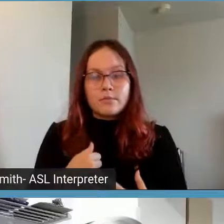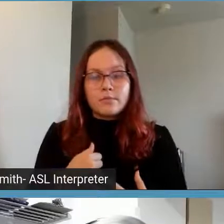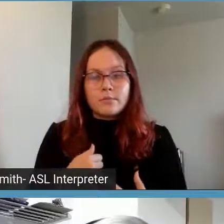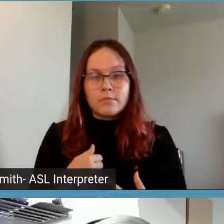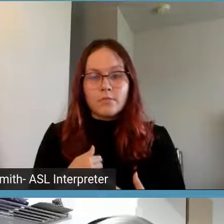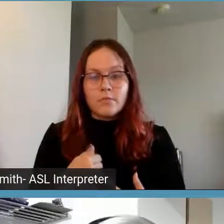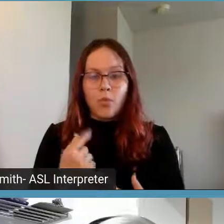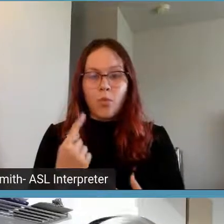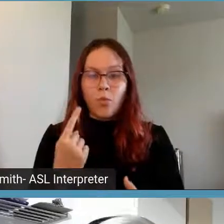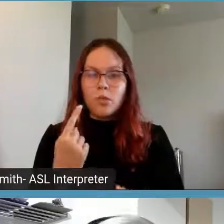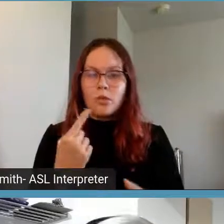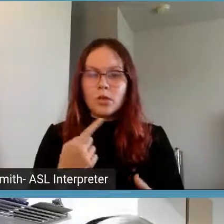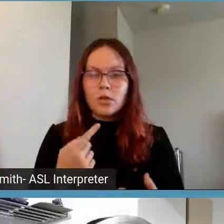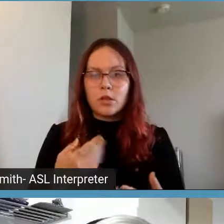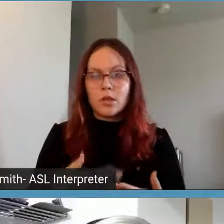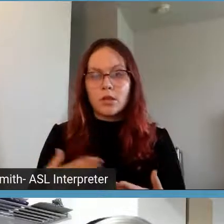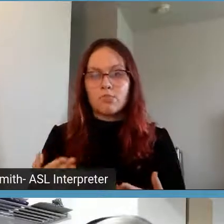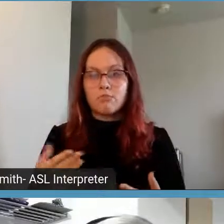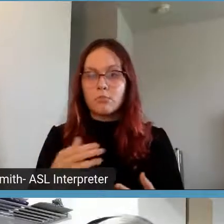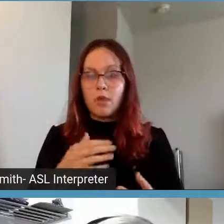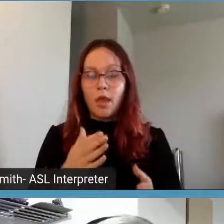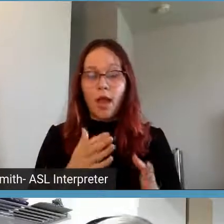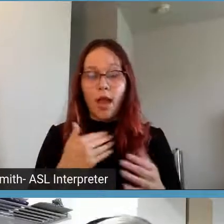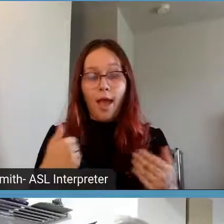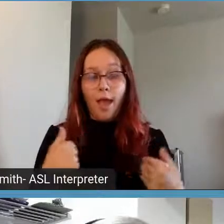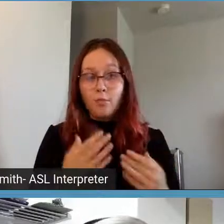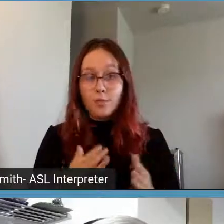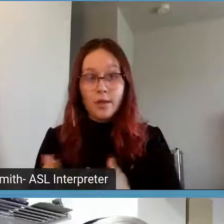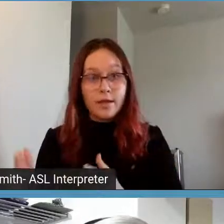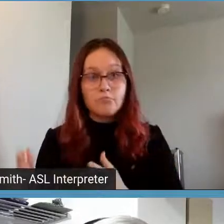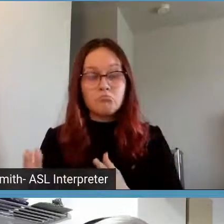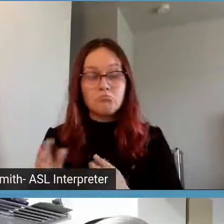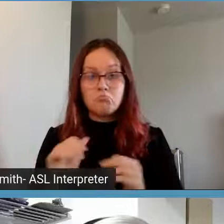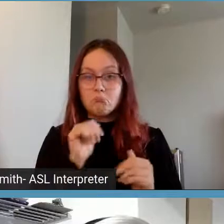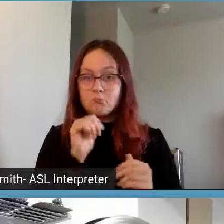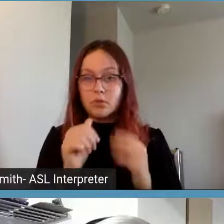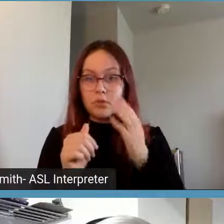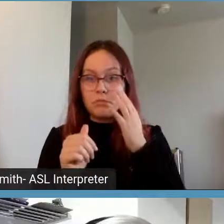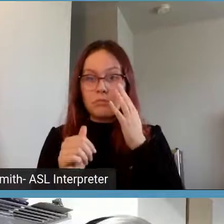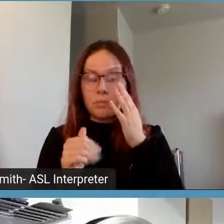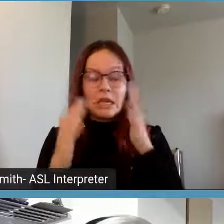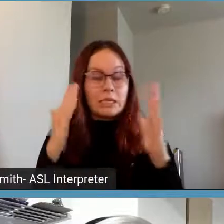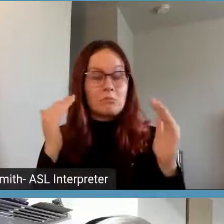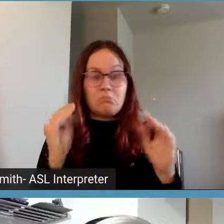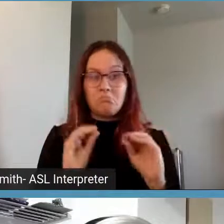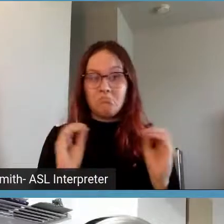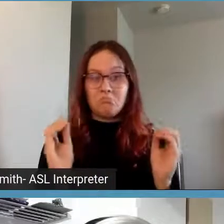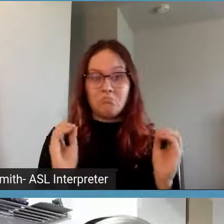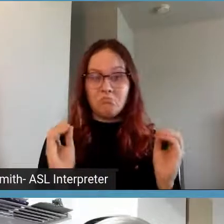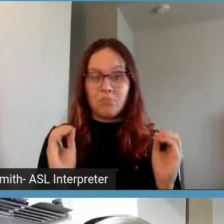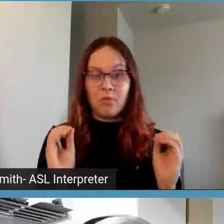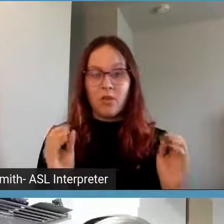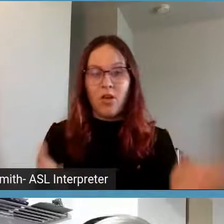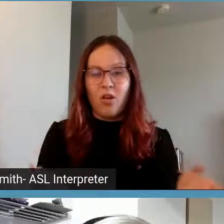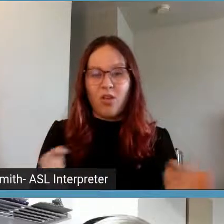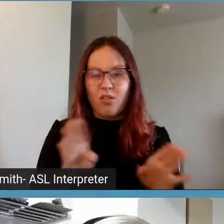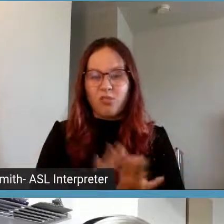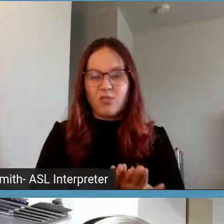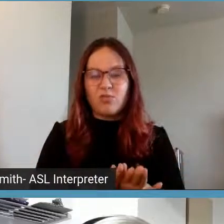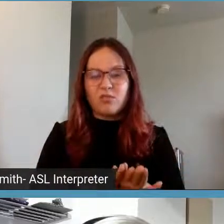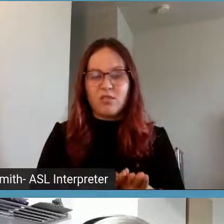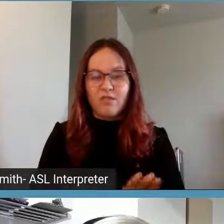that we didn't have a plan because we didn't know what to expect. So I think we closed down super quickly. I think I came into work on